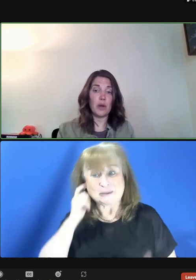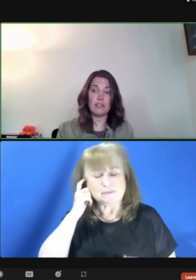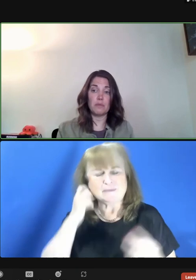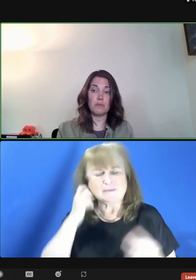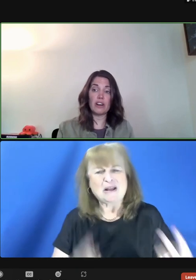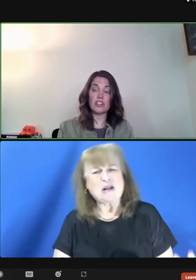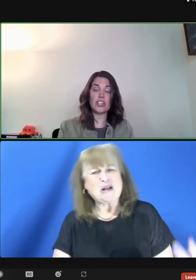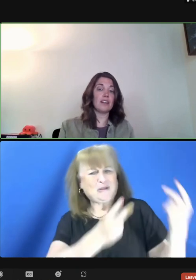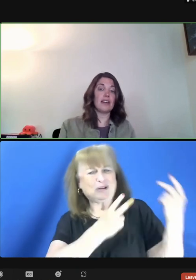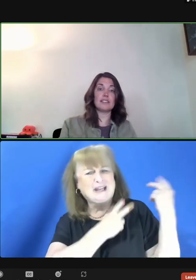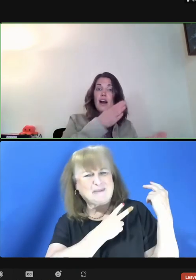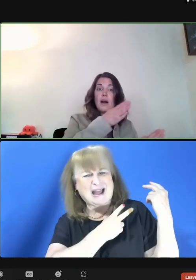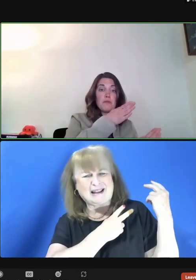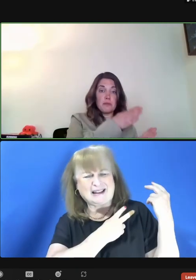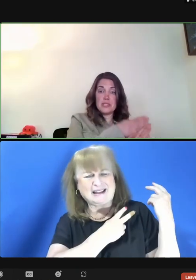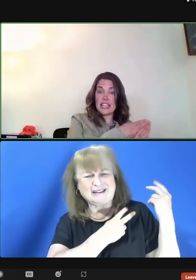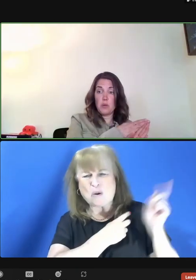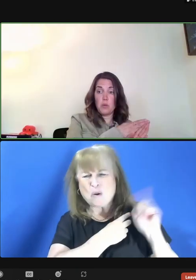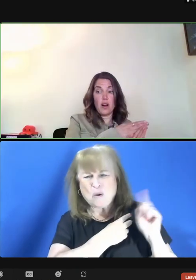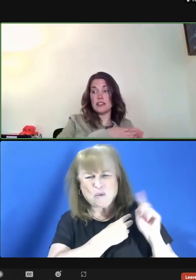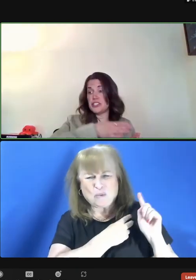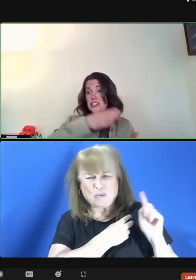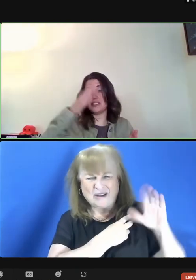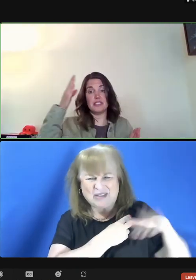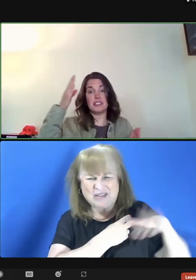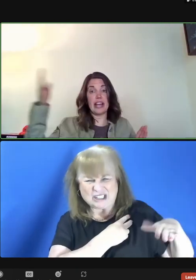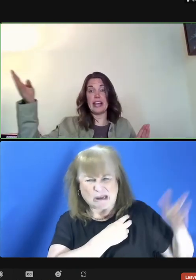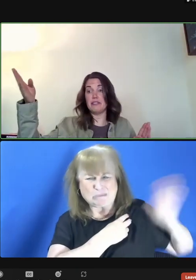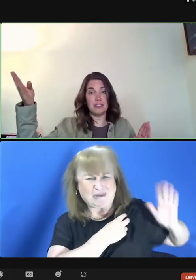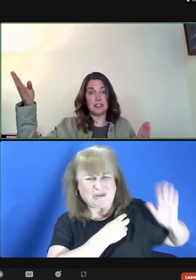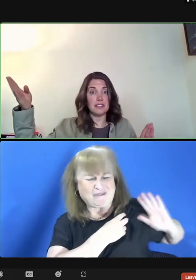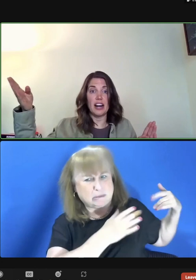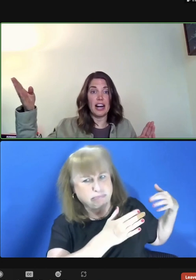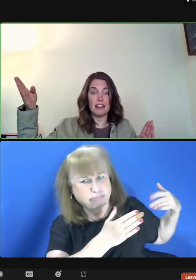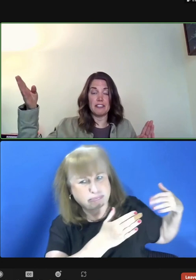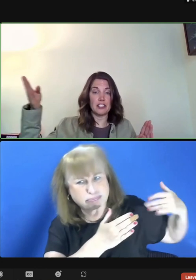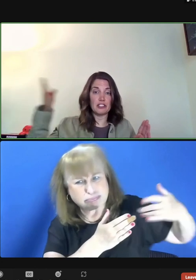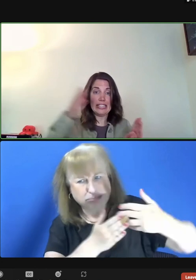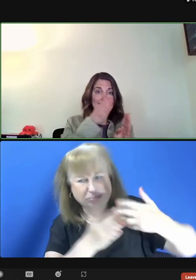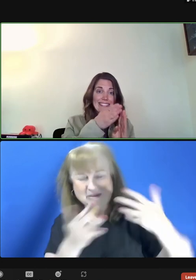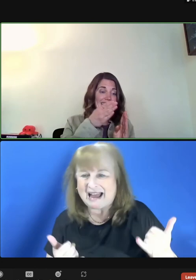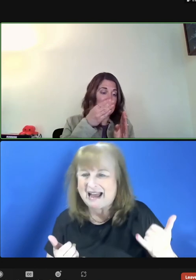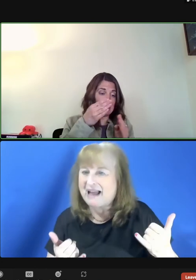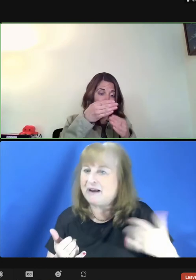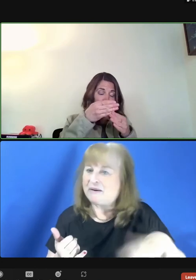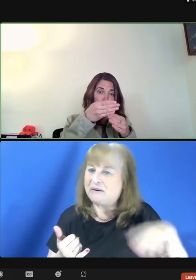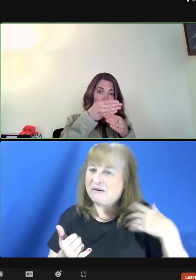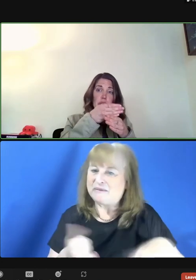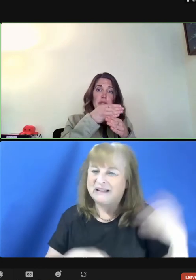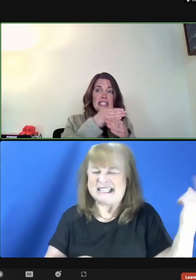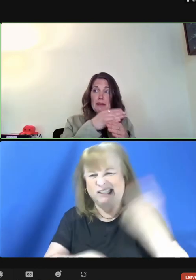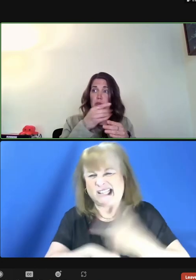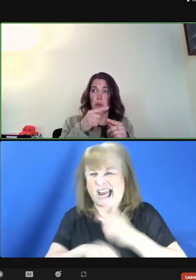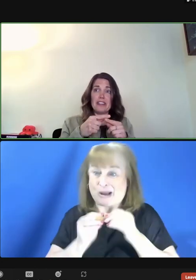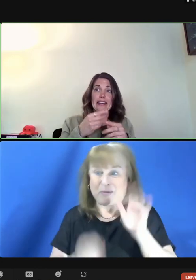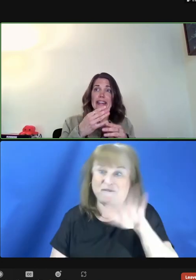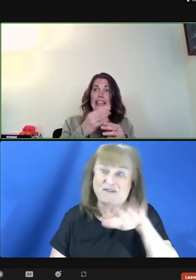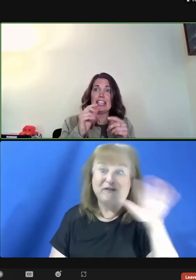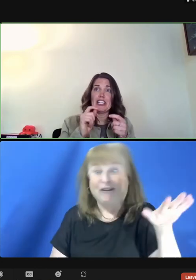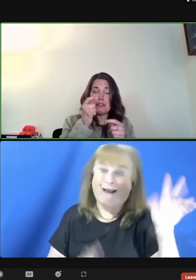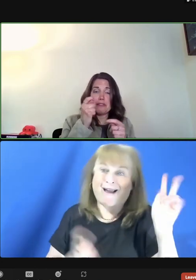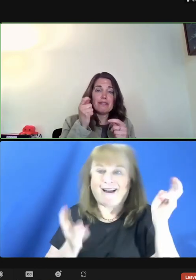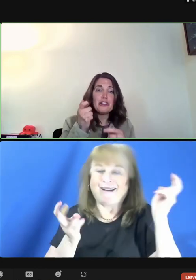looking back at where a child has come from day 1 to day 55, and you're like, they've made 2 steps,